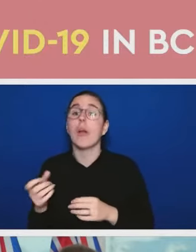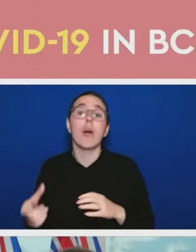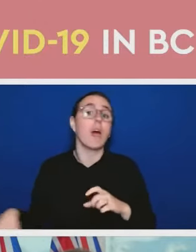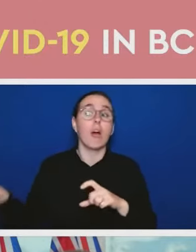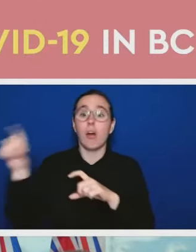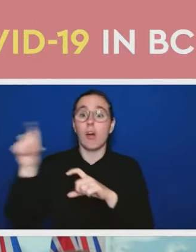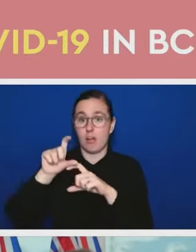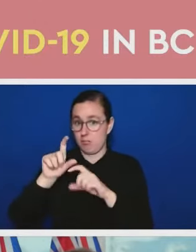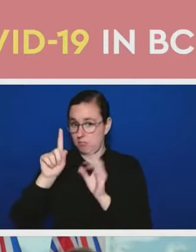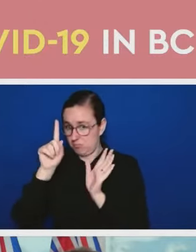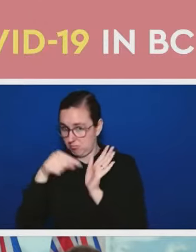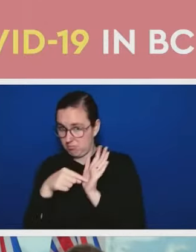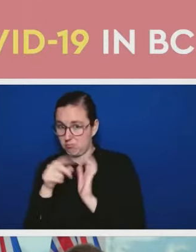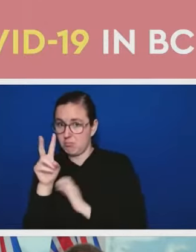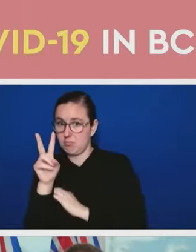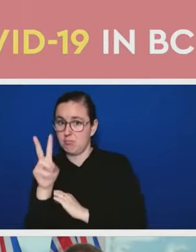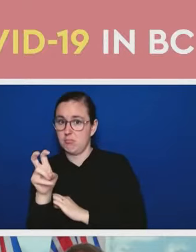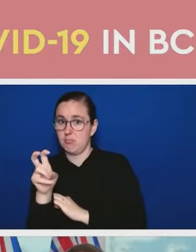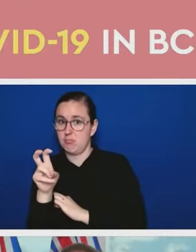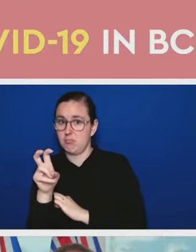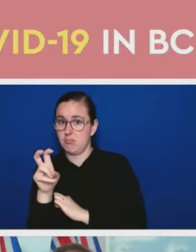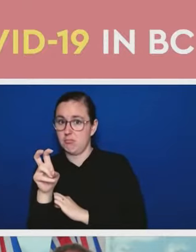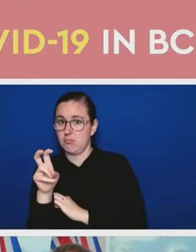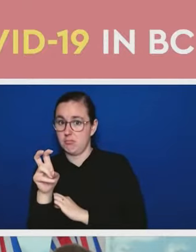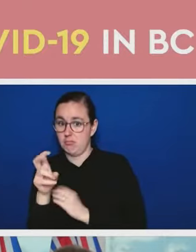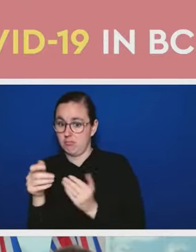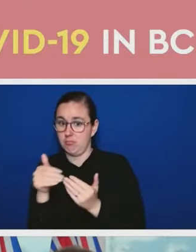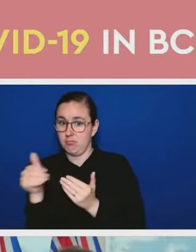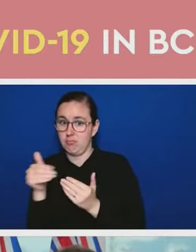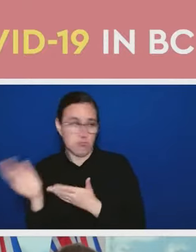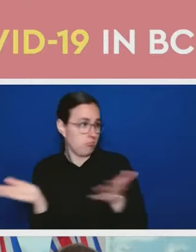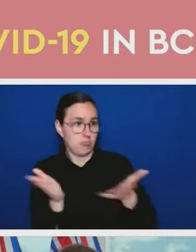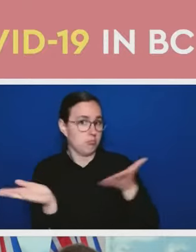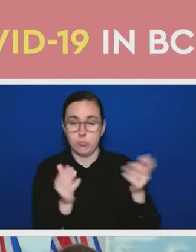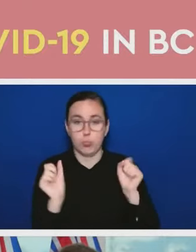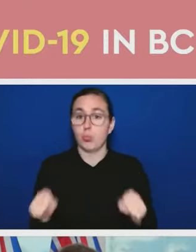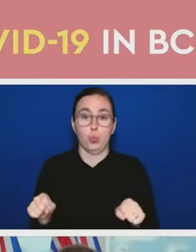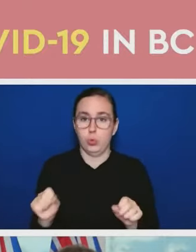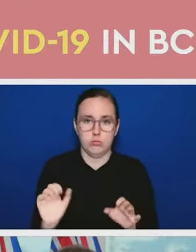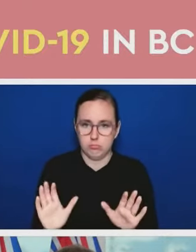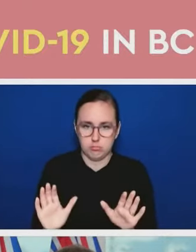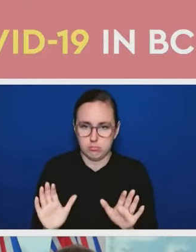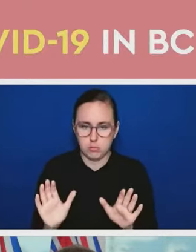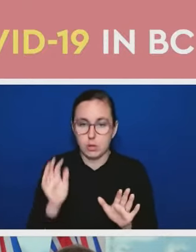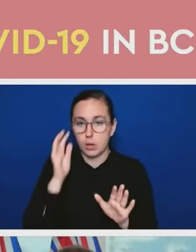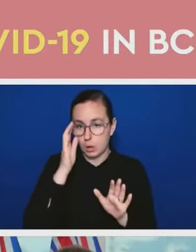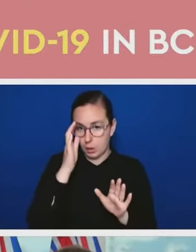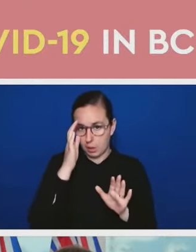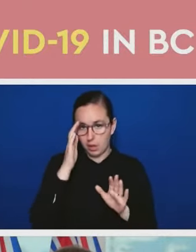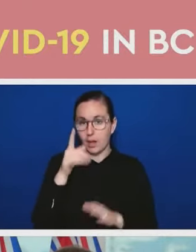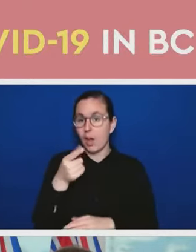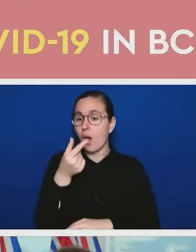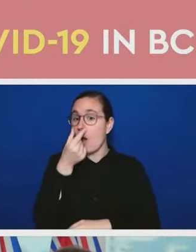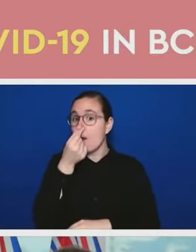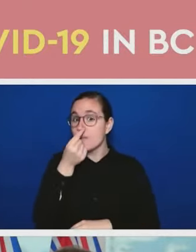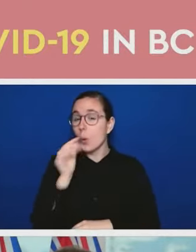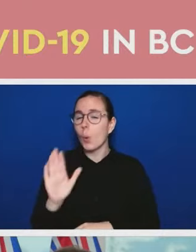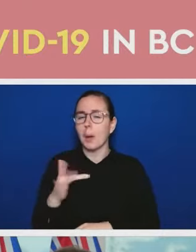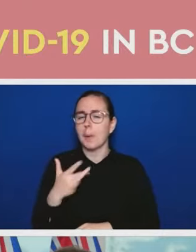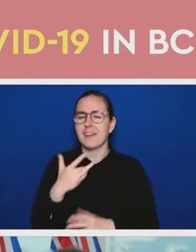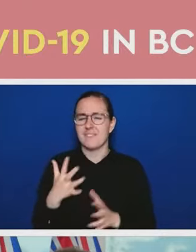require hospitalization at a given time. Those peaks tend to be sharper, but again, we have to prepare for